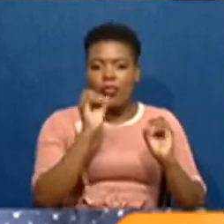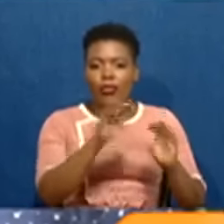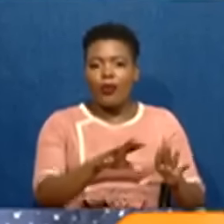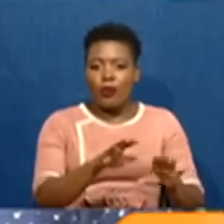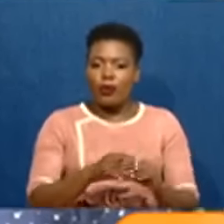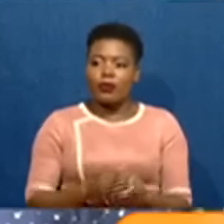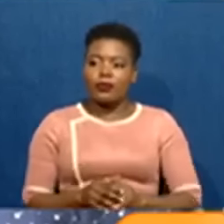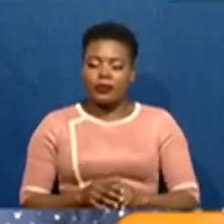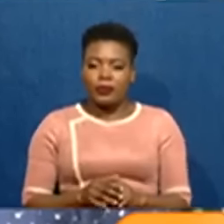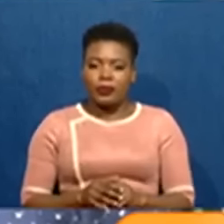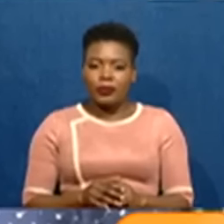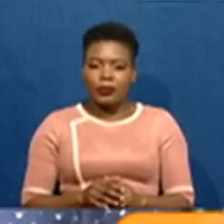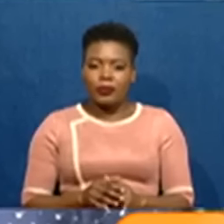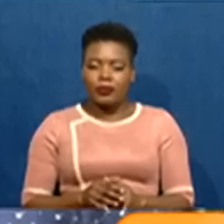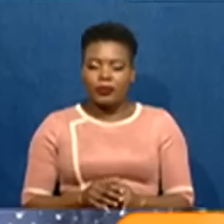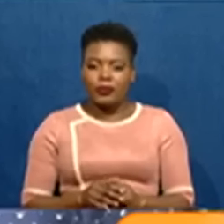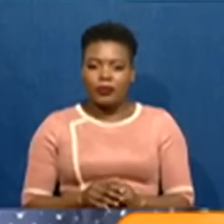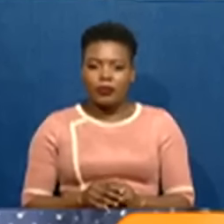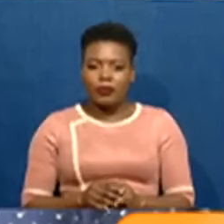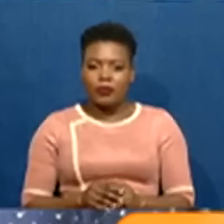of the earth road.